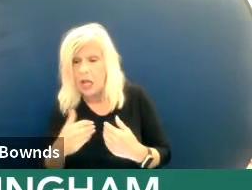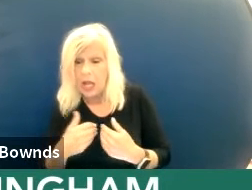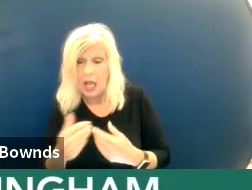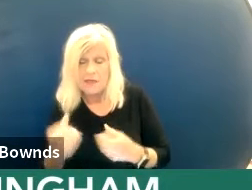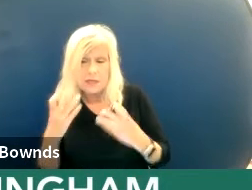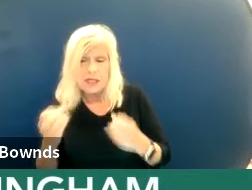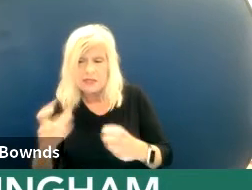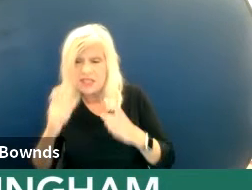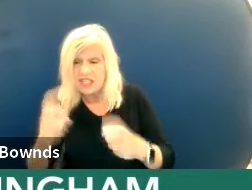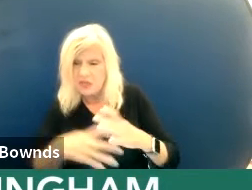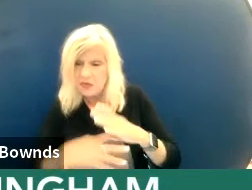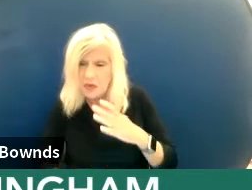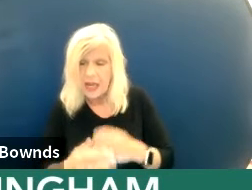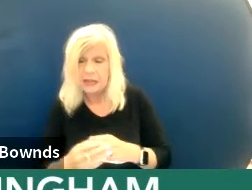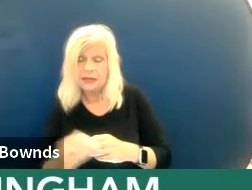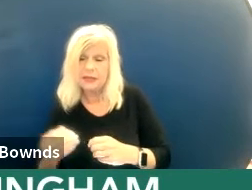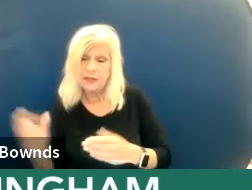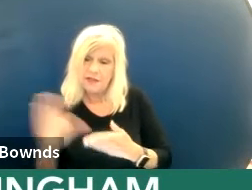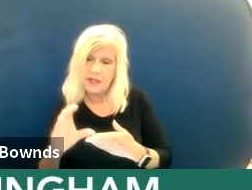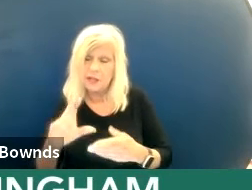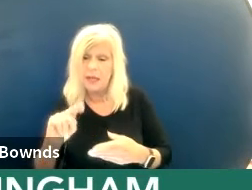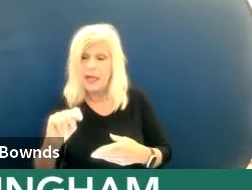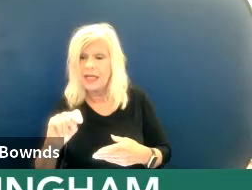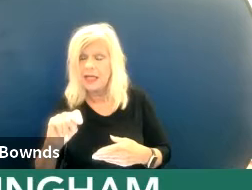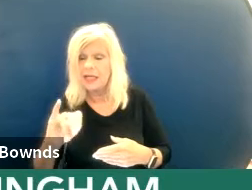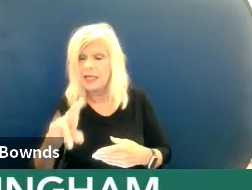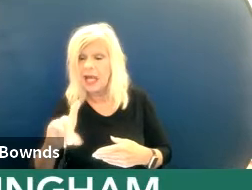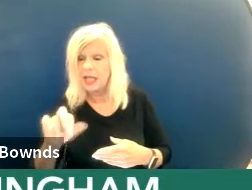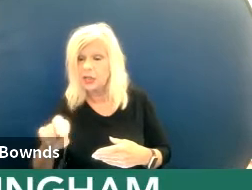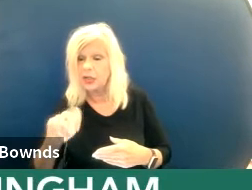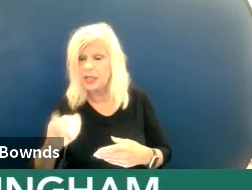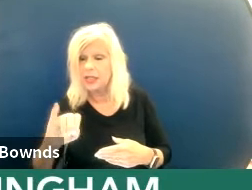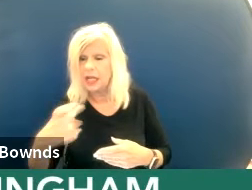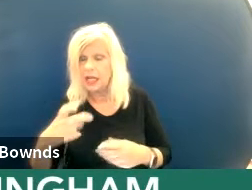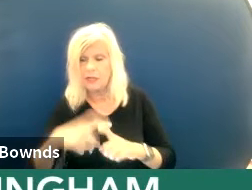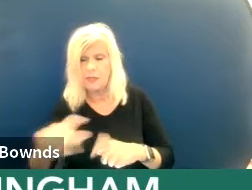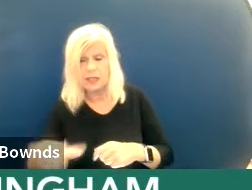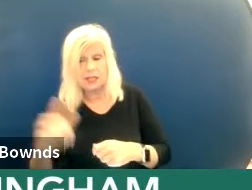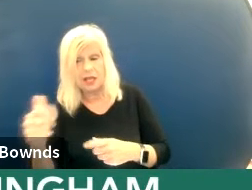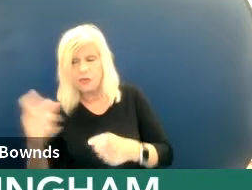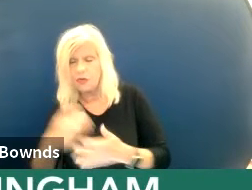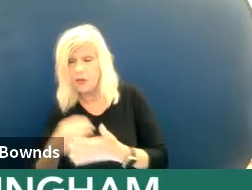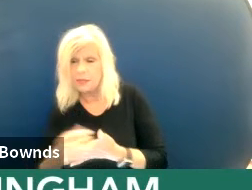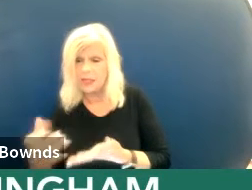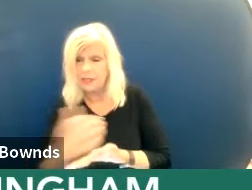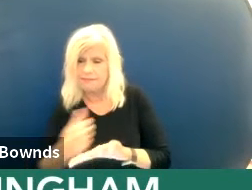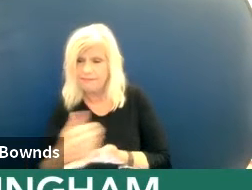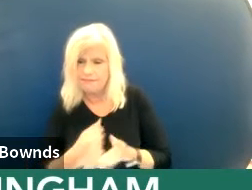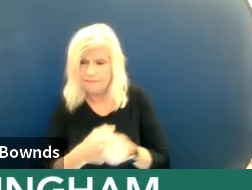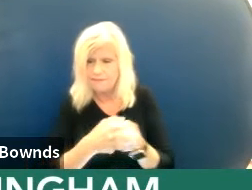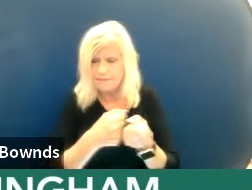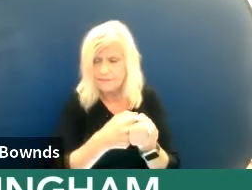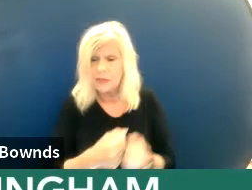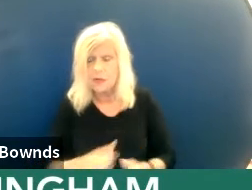grants funded by NIDLR, NIH, and others. We're really, really proud of all the